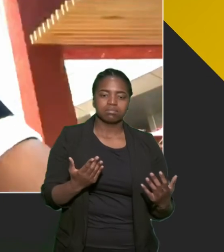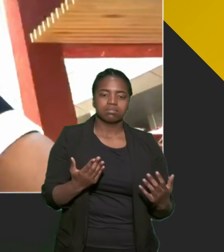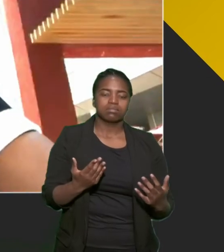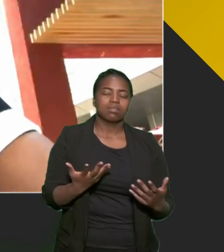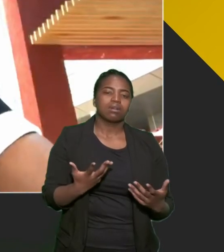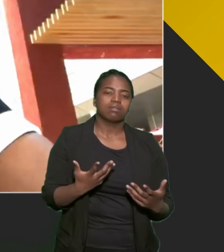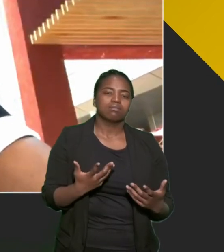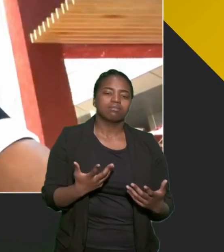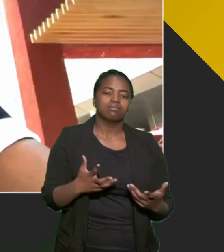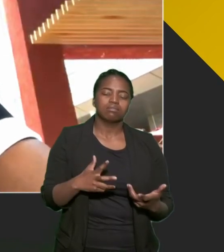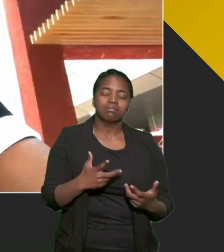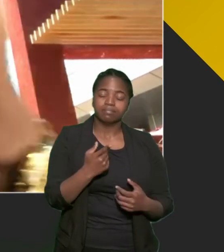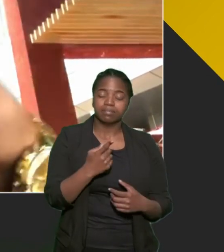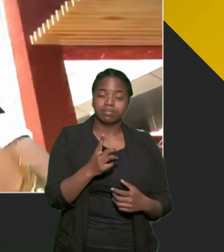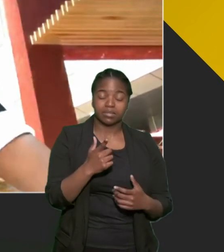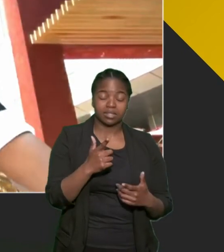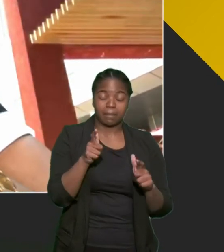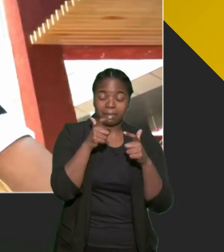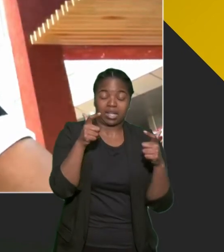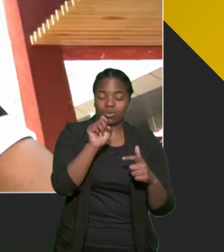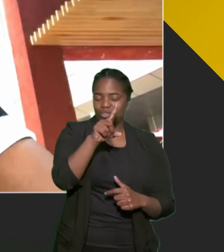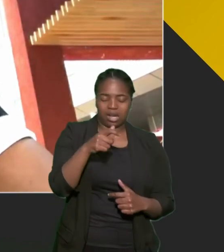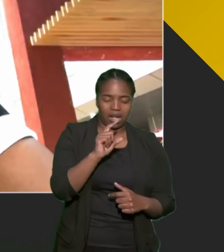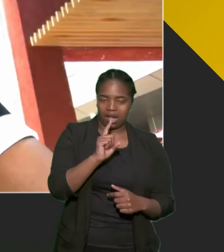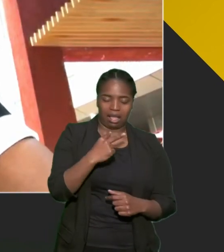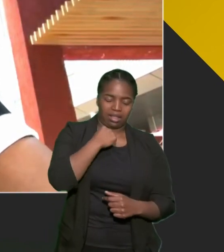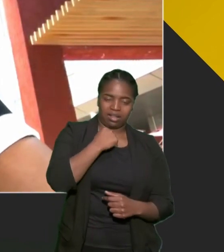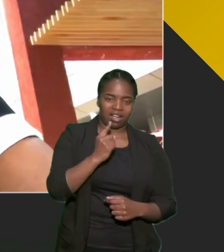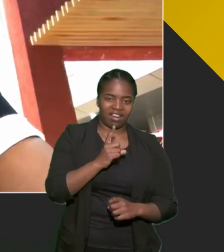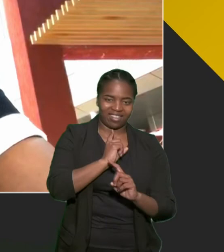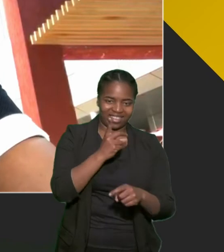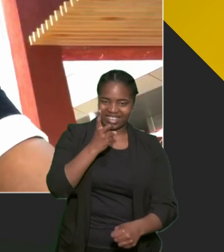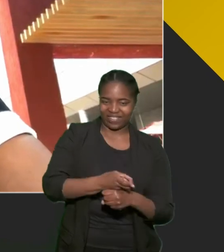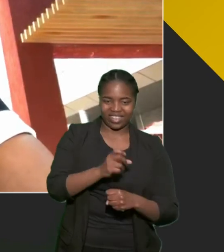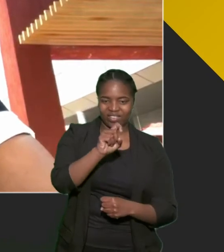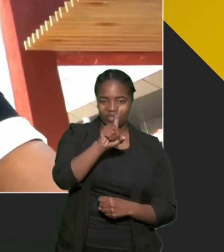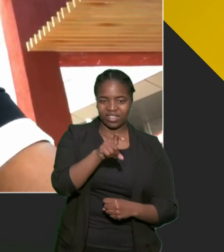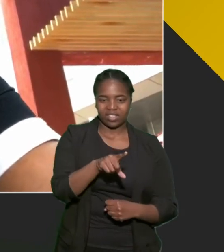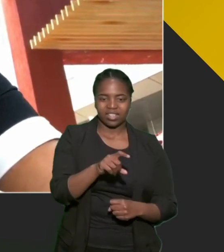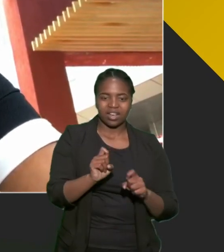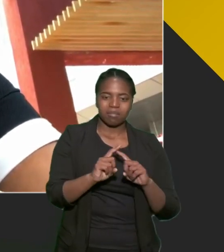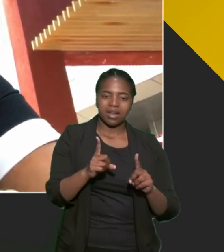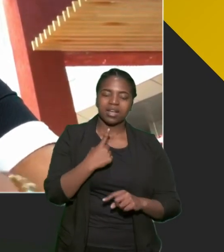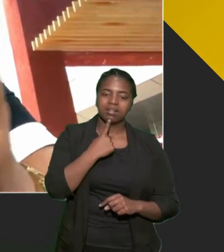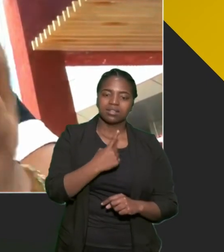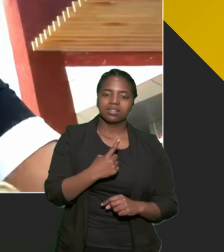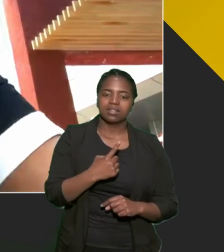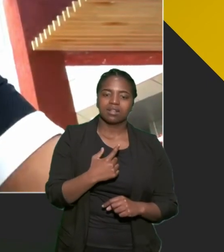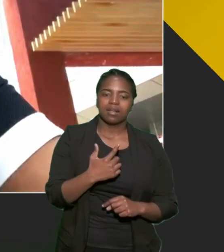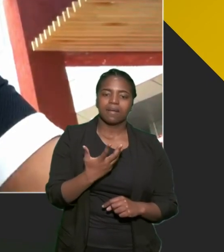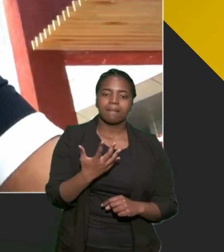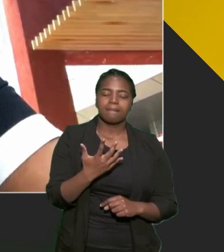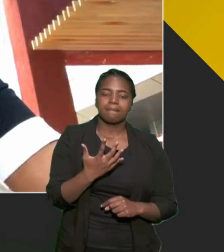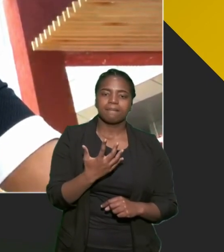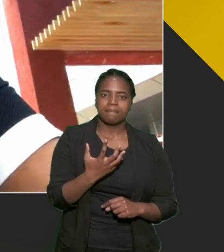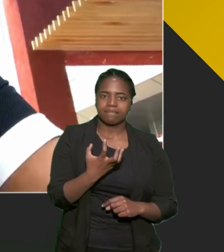political question. I'm not in place to answer that. But I would say the Rwanda